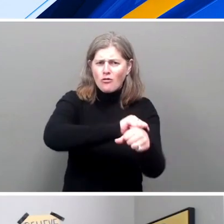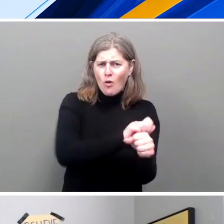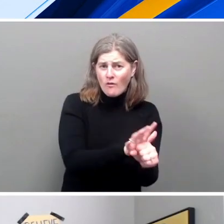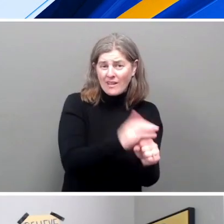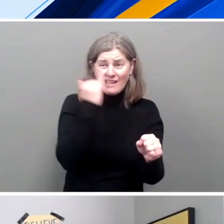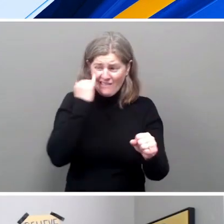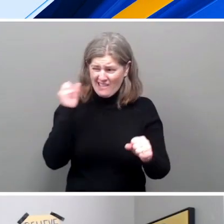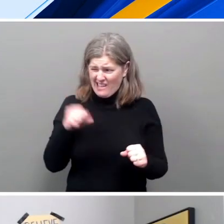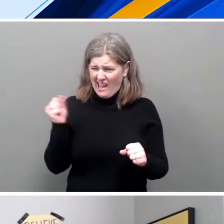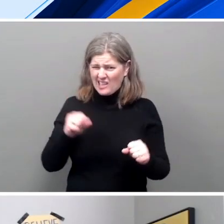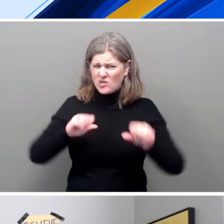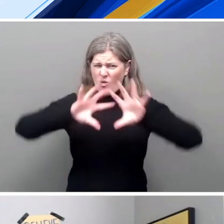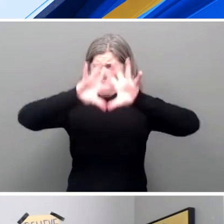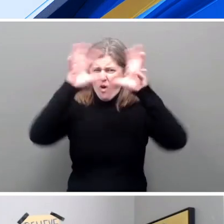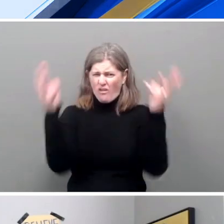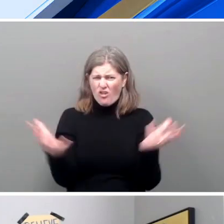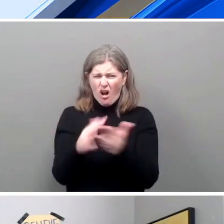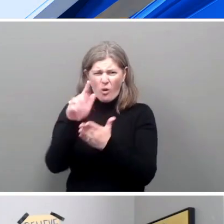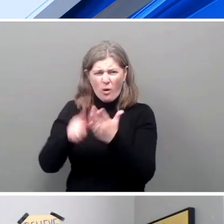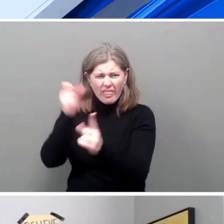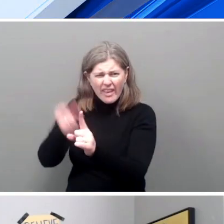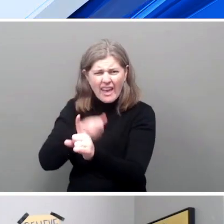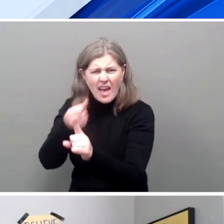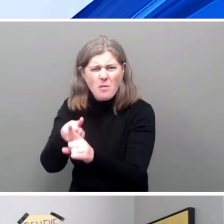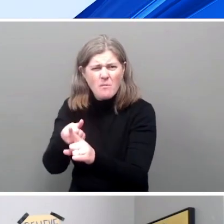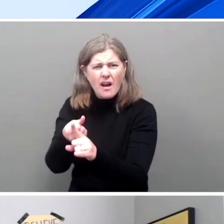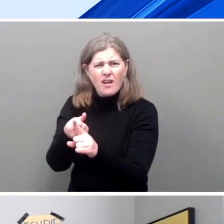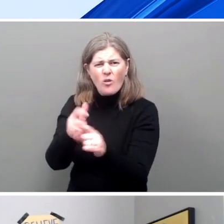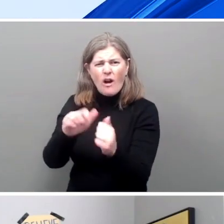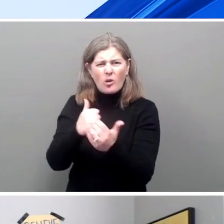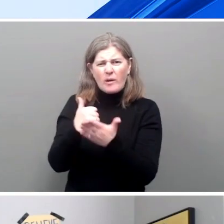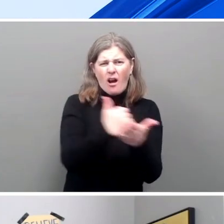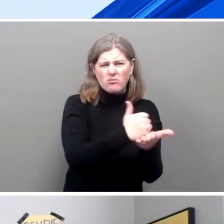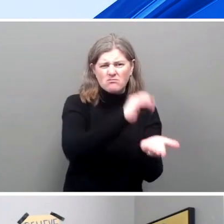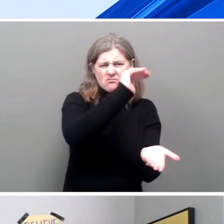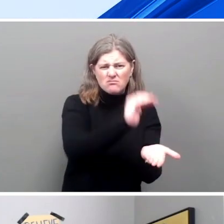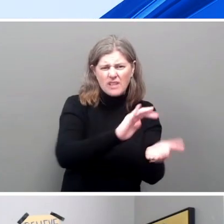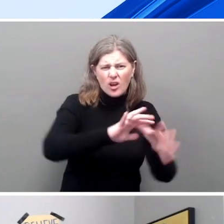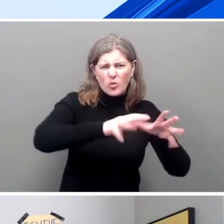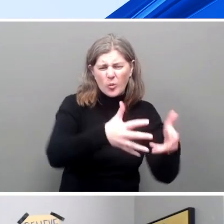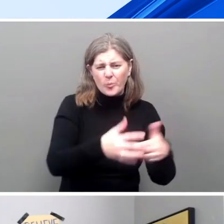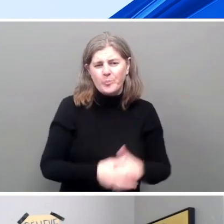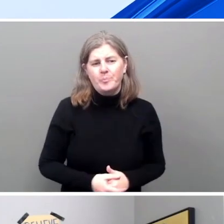then overall impact and what is needed to respond.